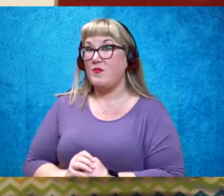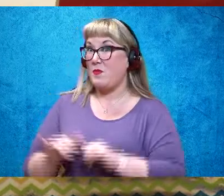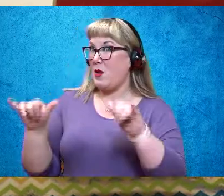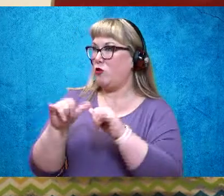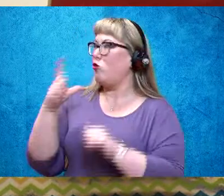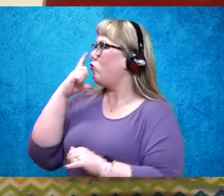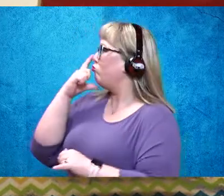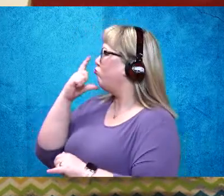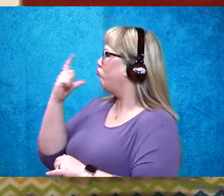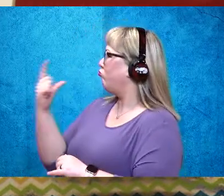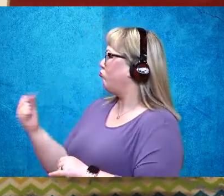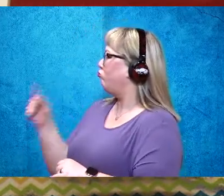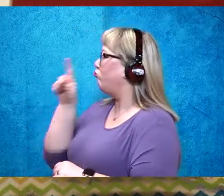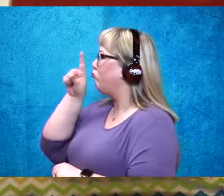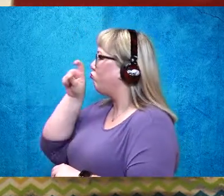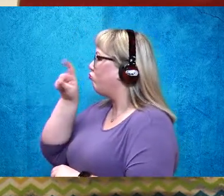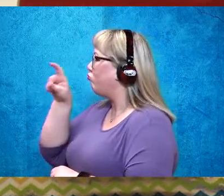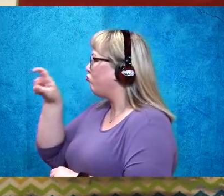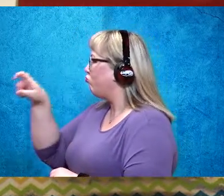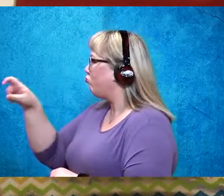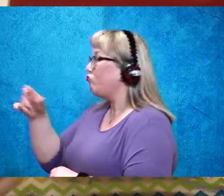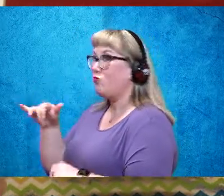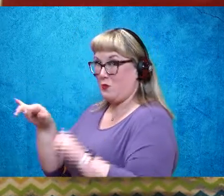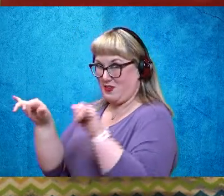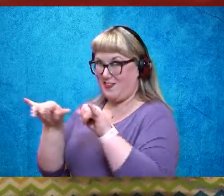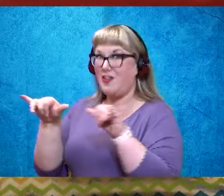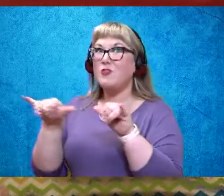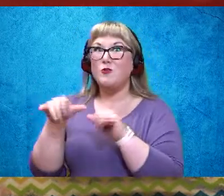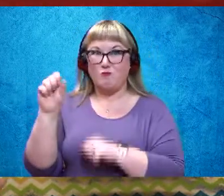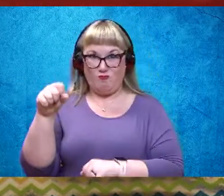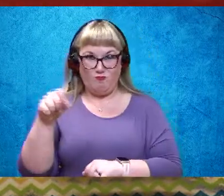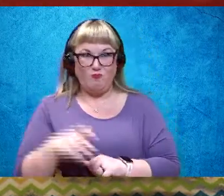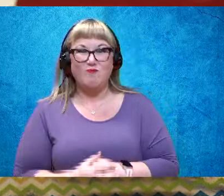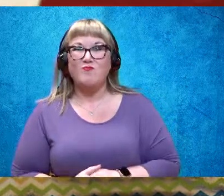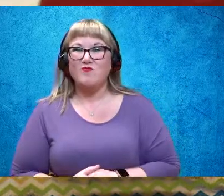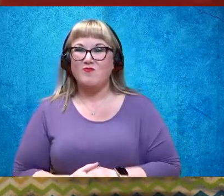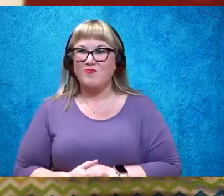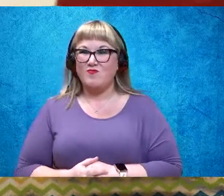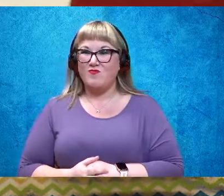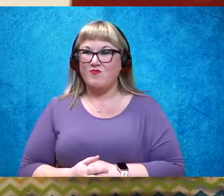He measured the toucan's beak,